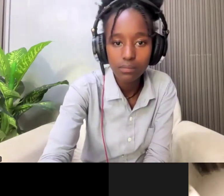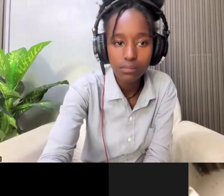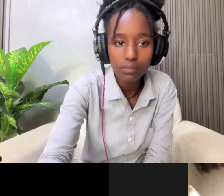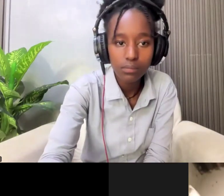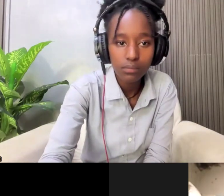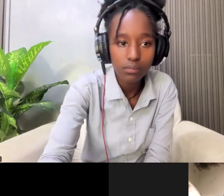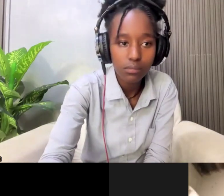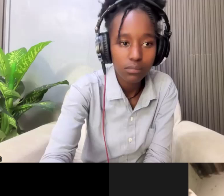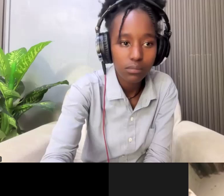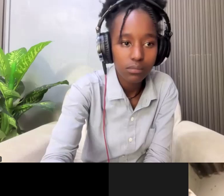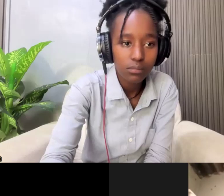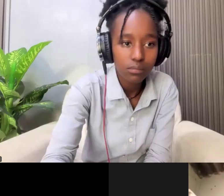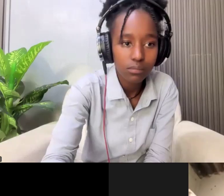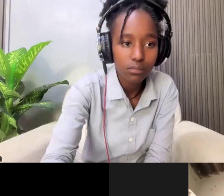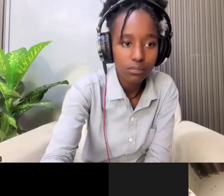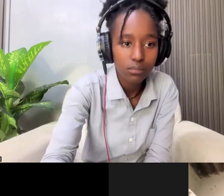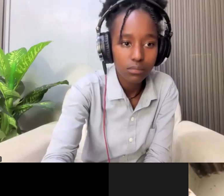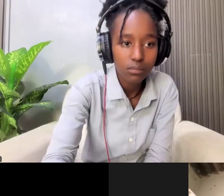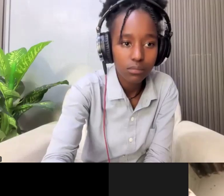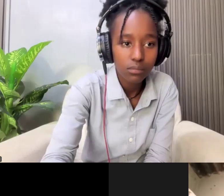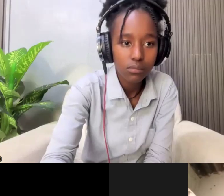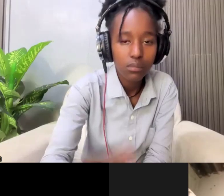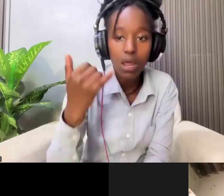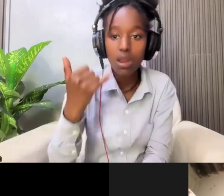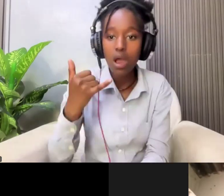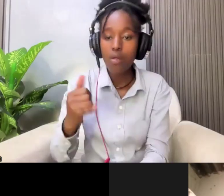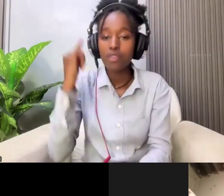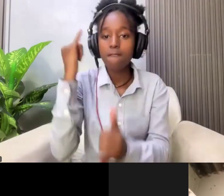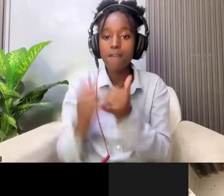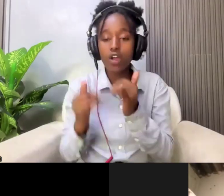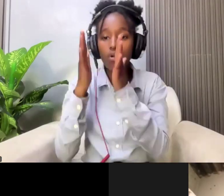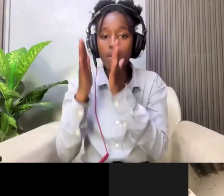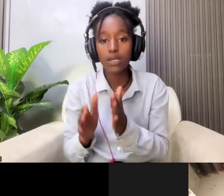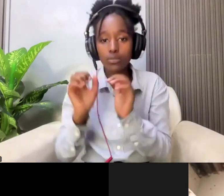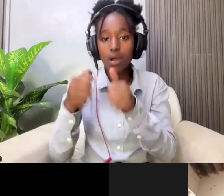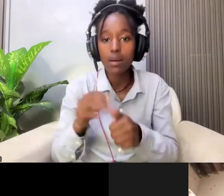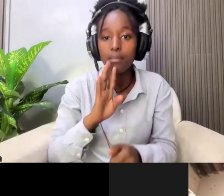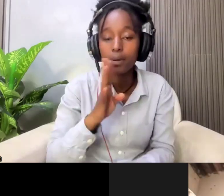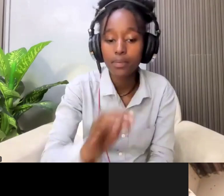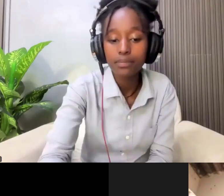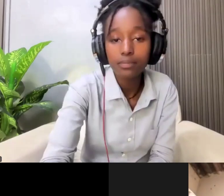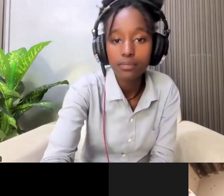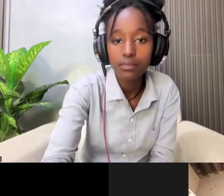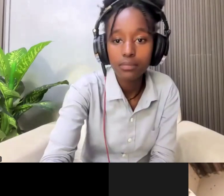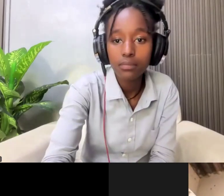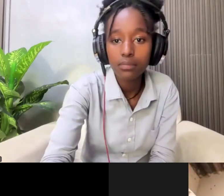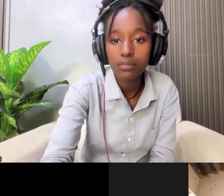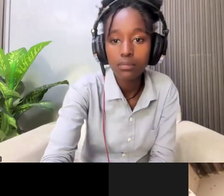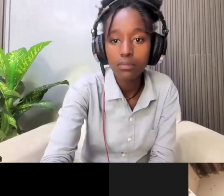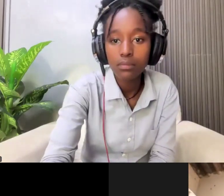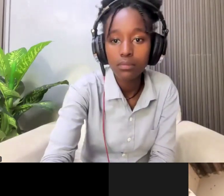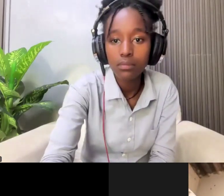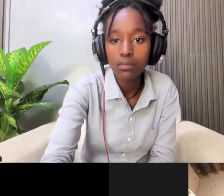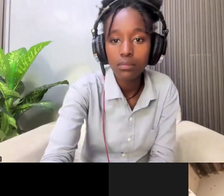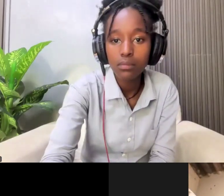Ugea? Tony, do you want to speak? You're up on the screen, or not? If not, I will. I think that you